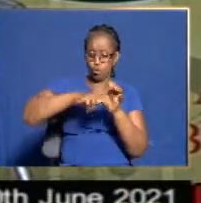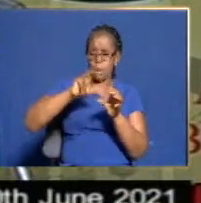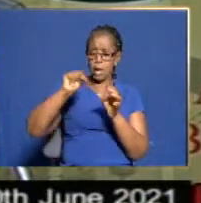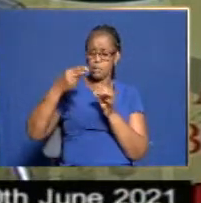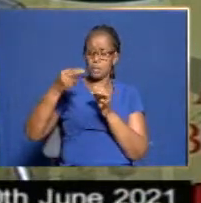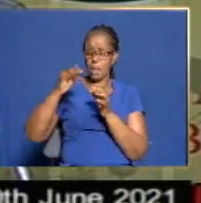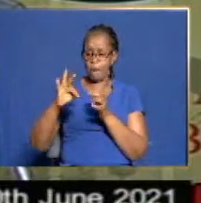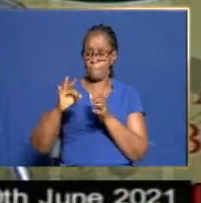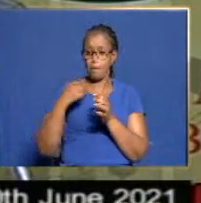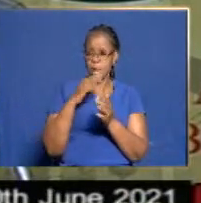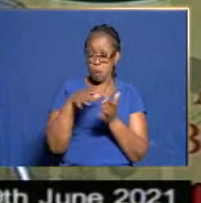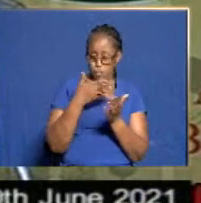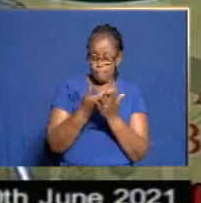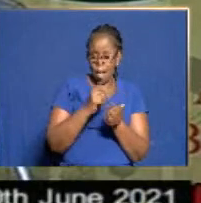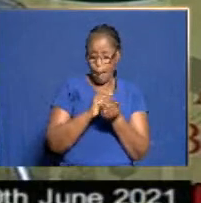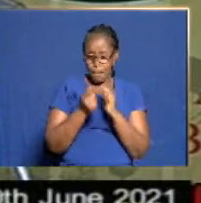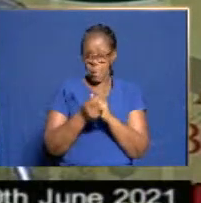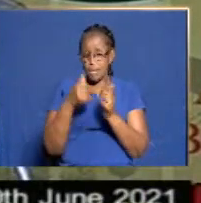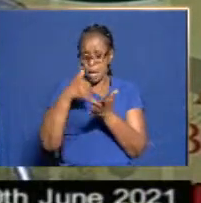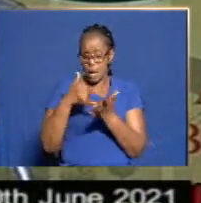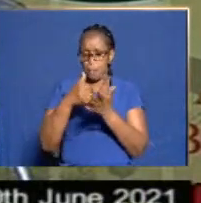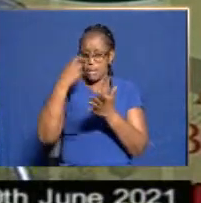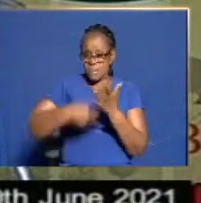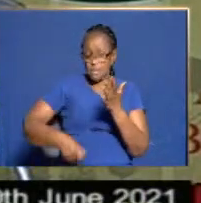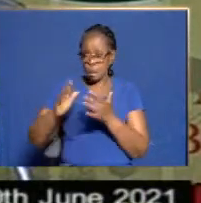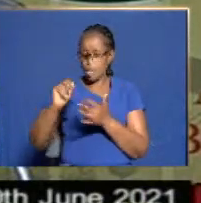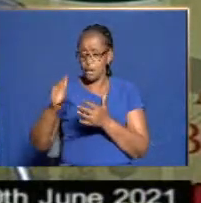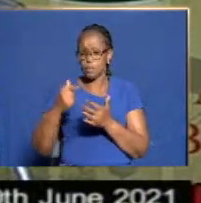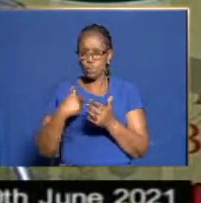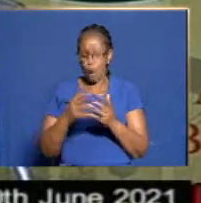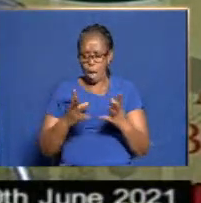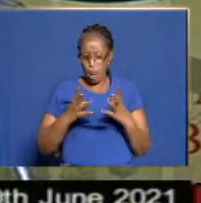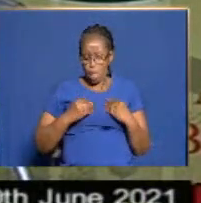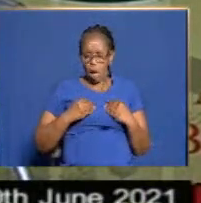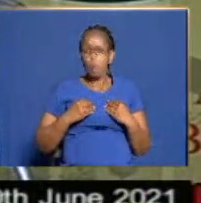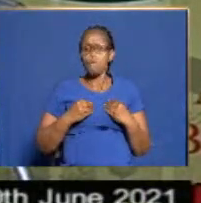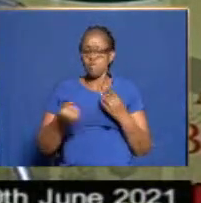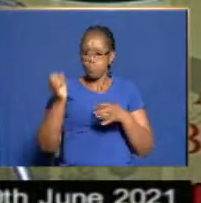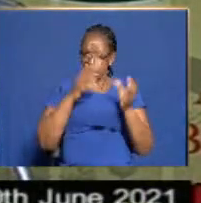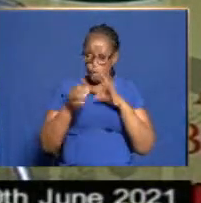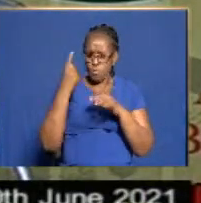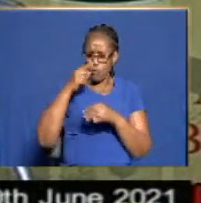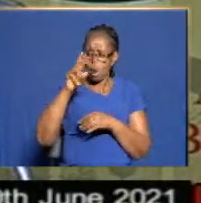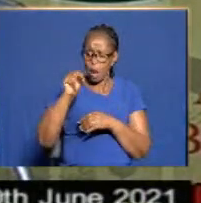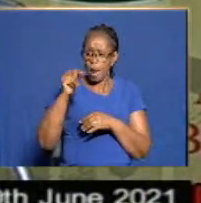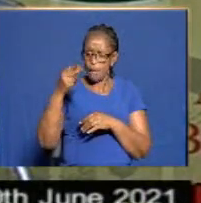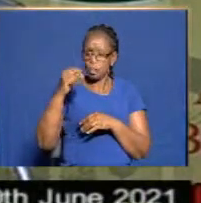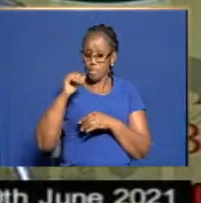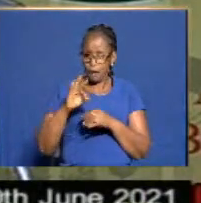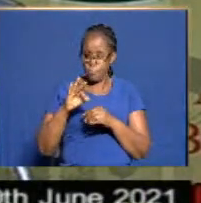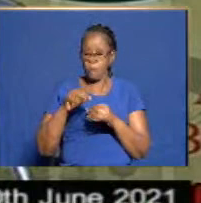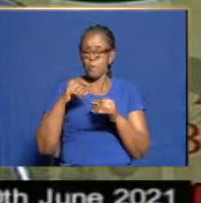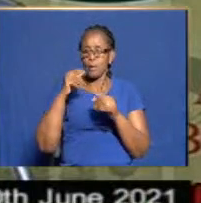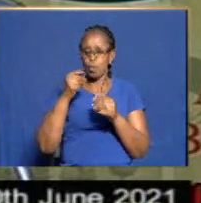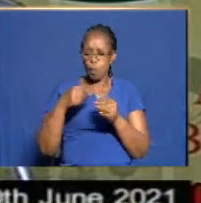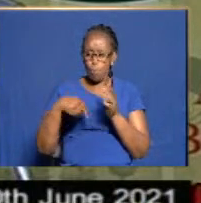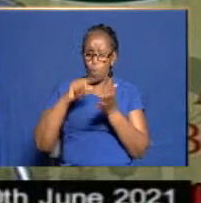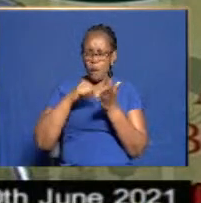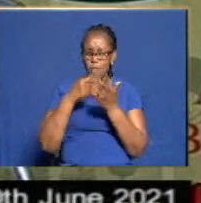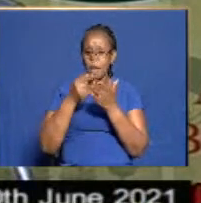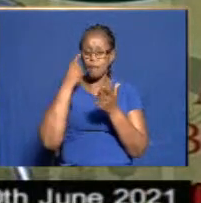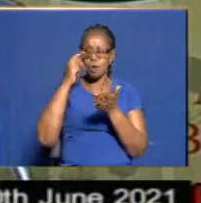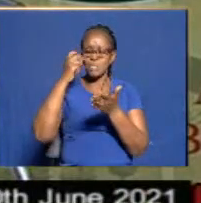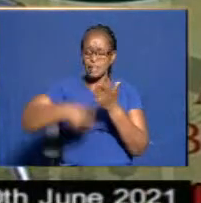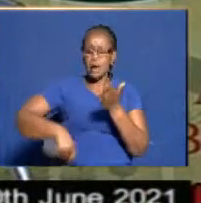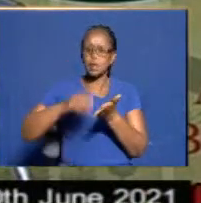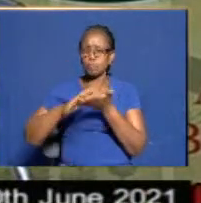to amend the Income Tax Act to allow the contribution to the National Health Insurance Fund qualify for tax relief